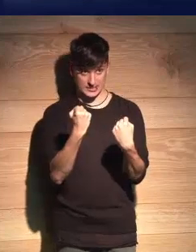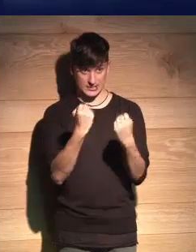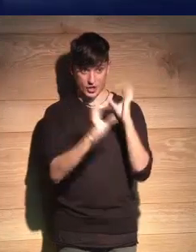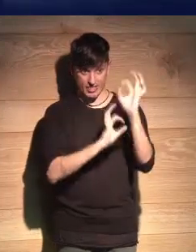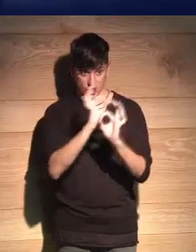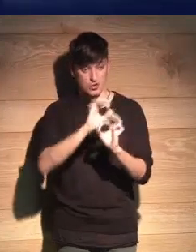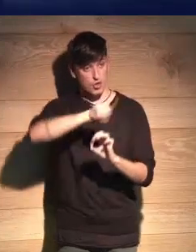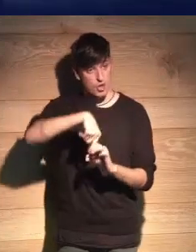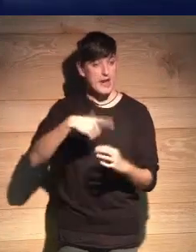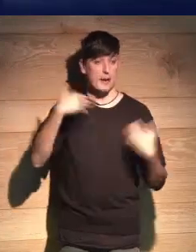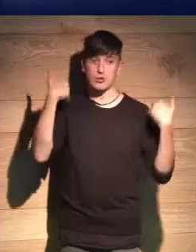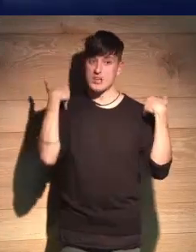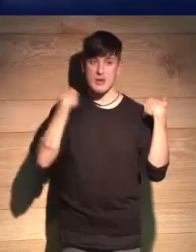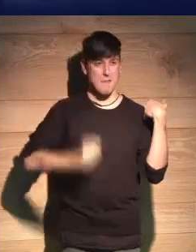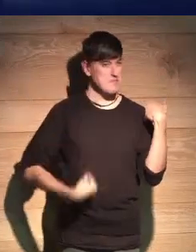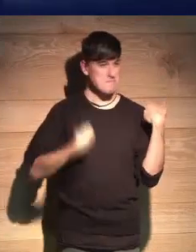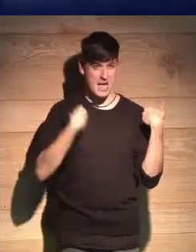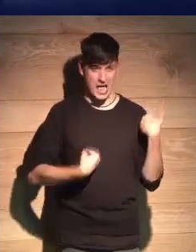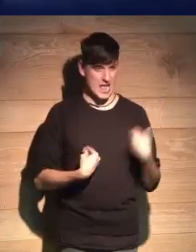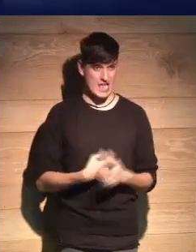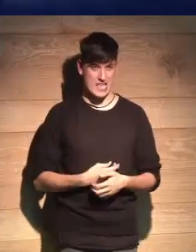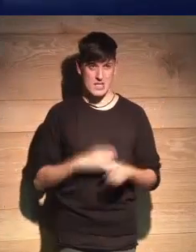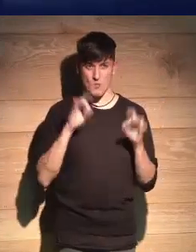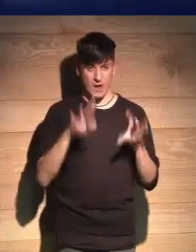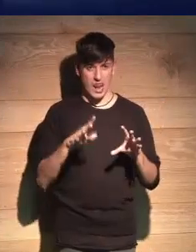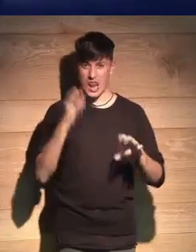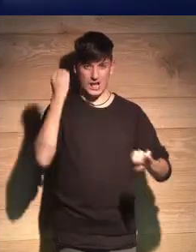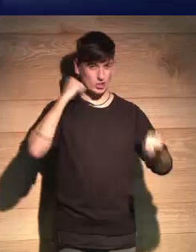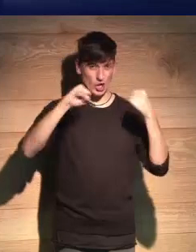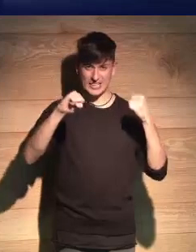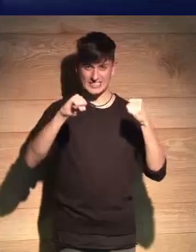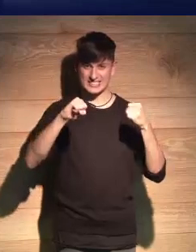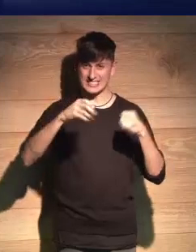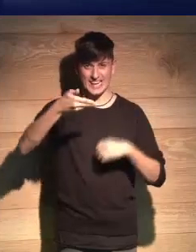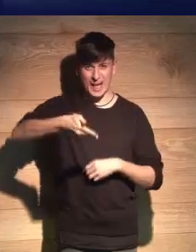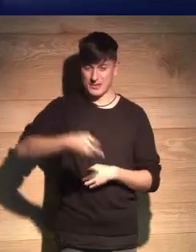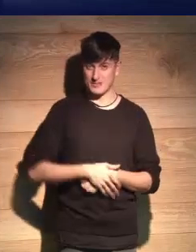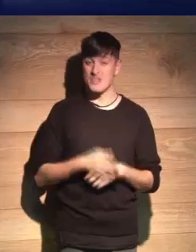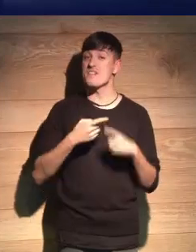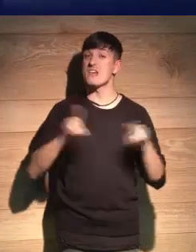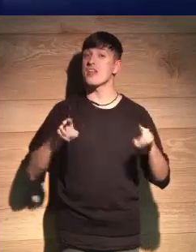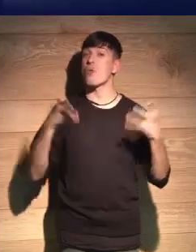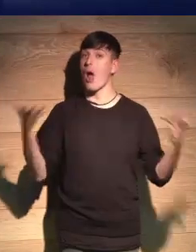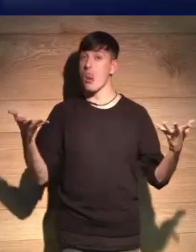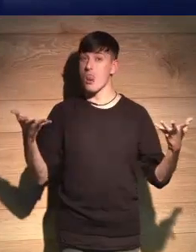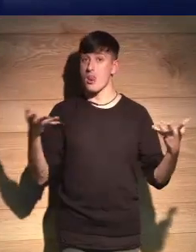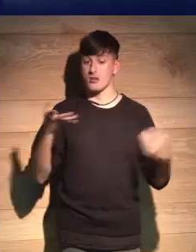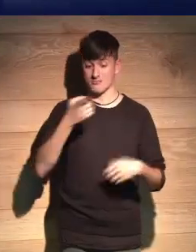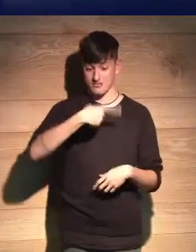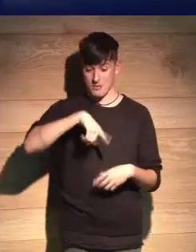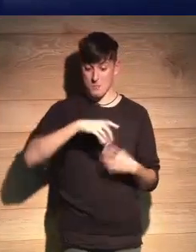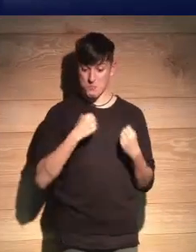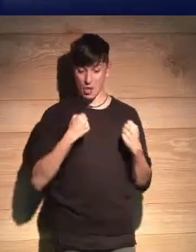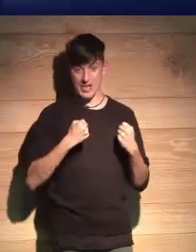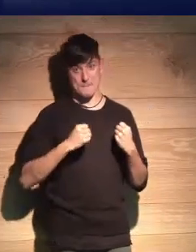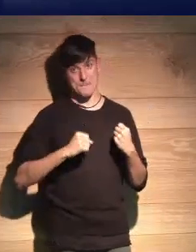we institutions have the same responsibility as you do, as key actors. The